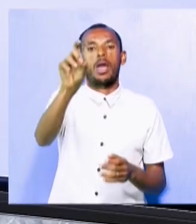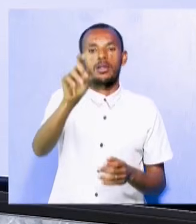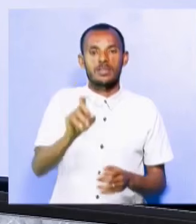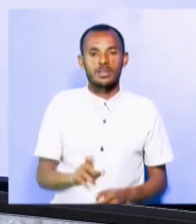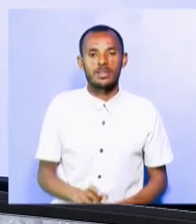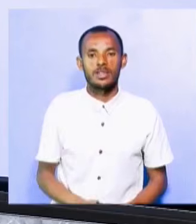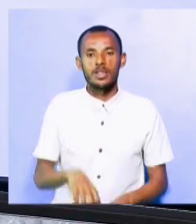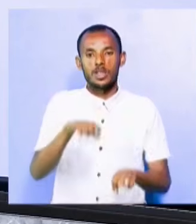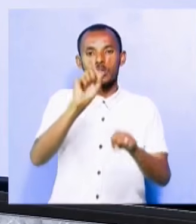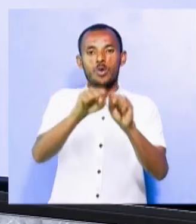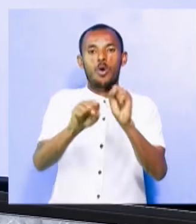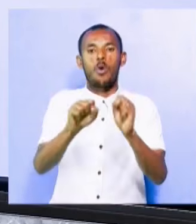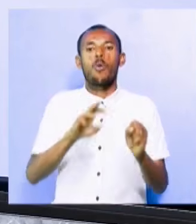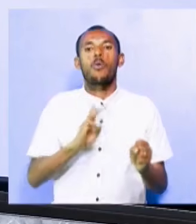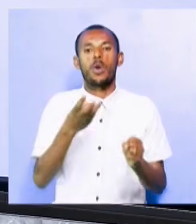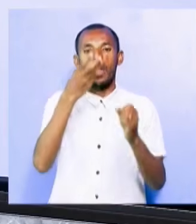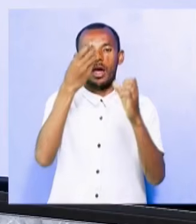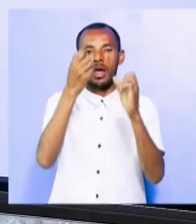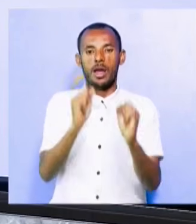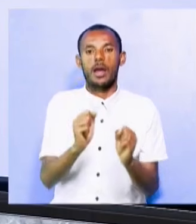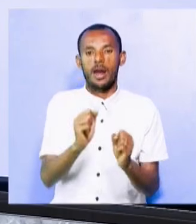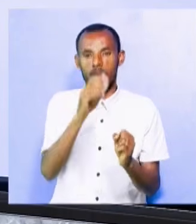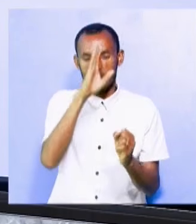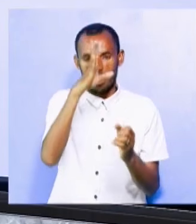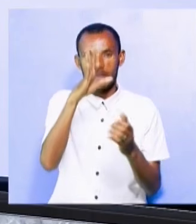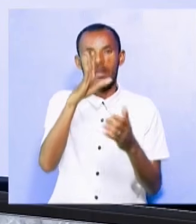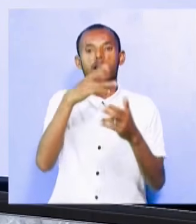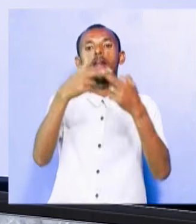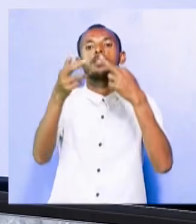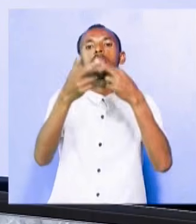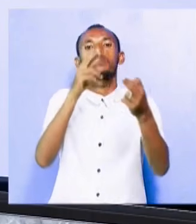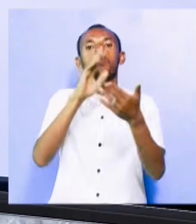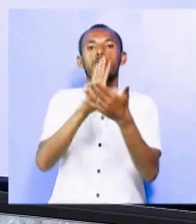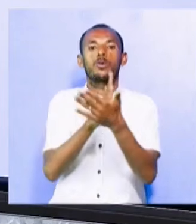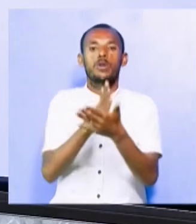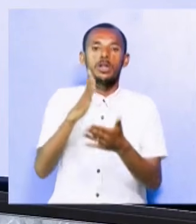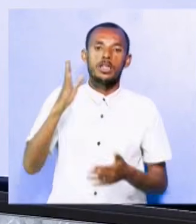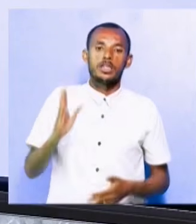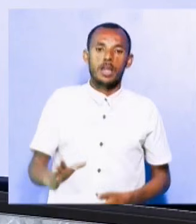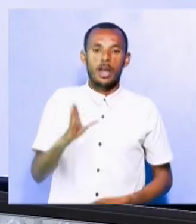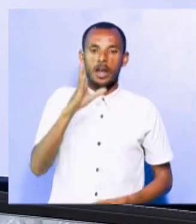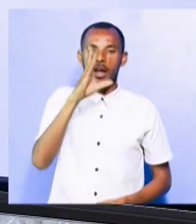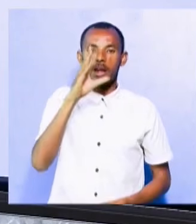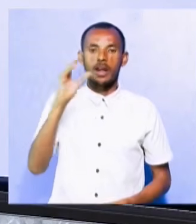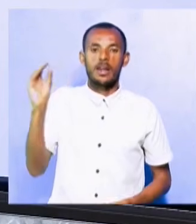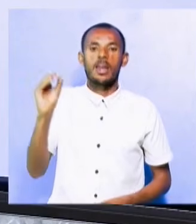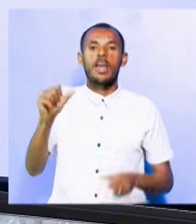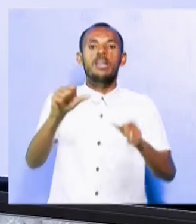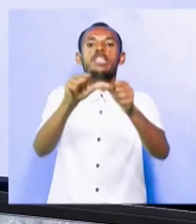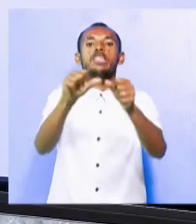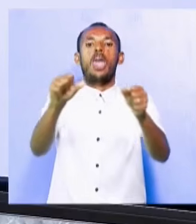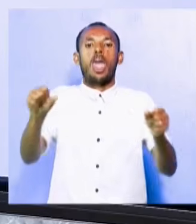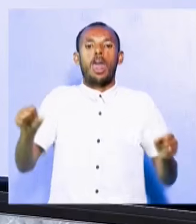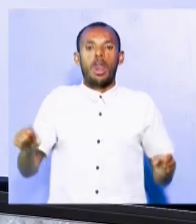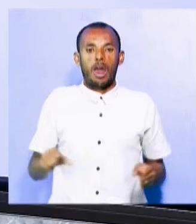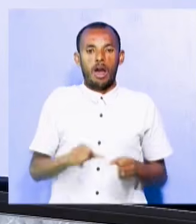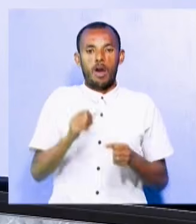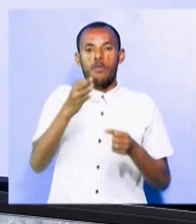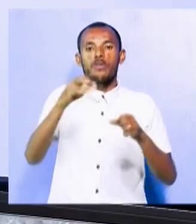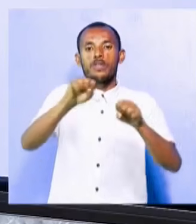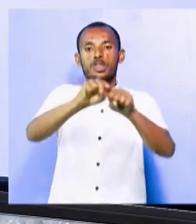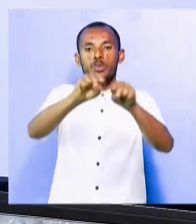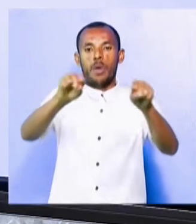so we can create a relationship between the side and the area of a square.